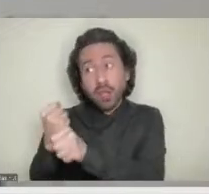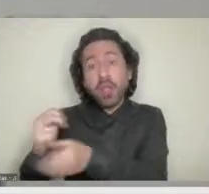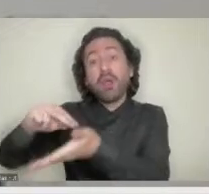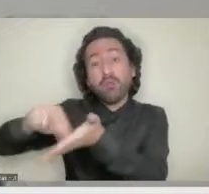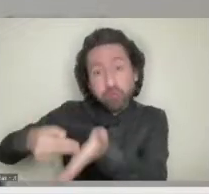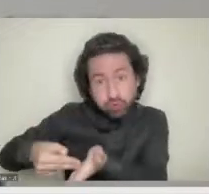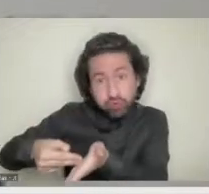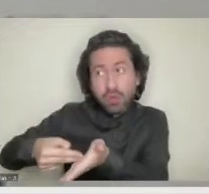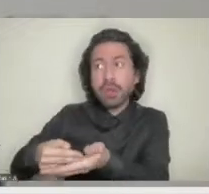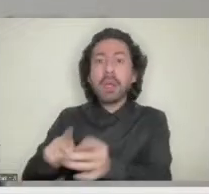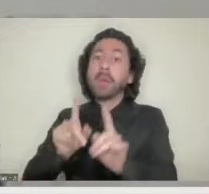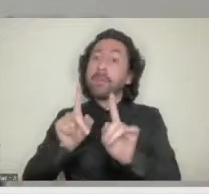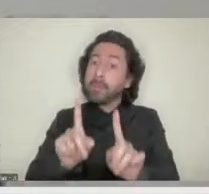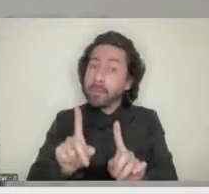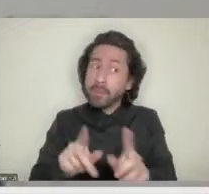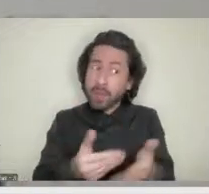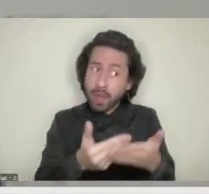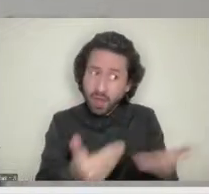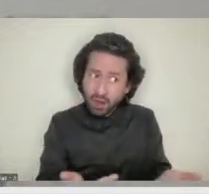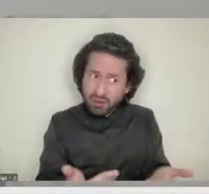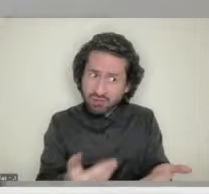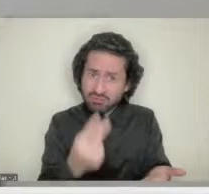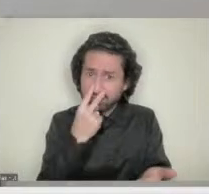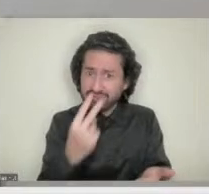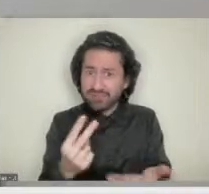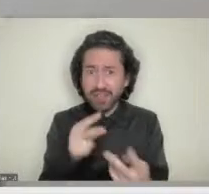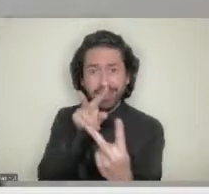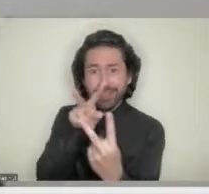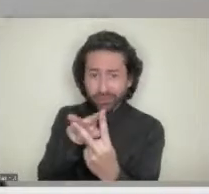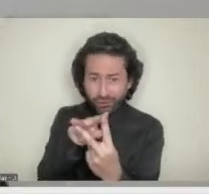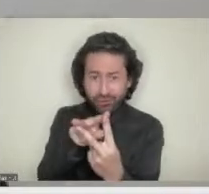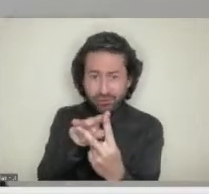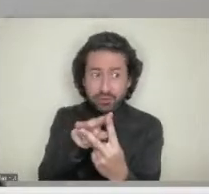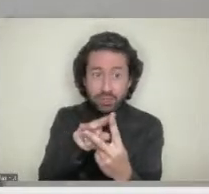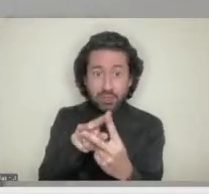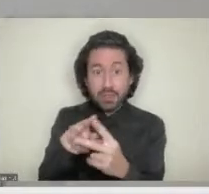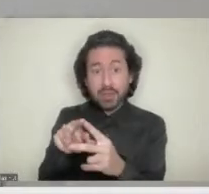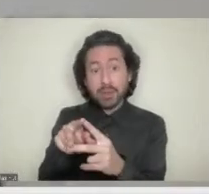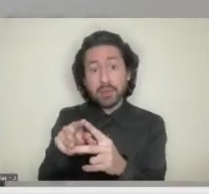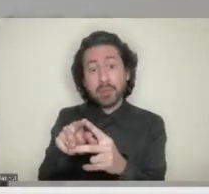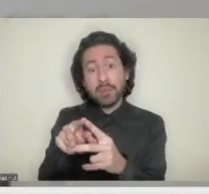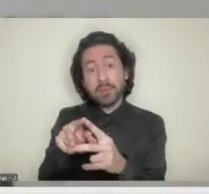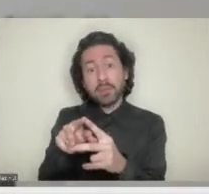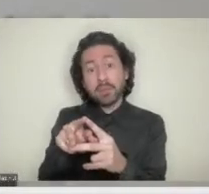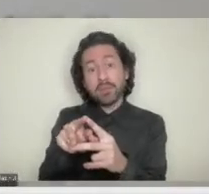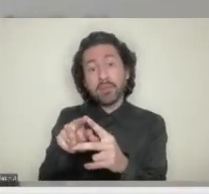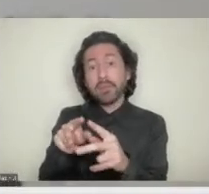social security systems are for dependent workers, understanding that the world